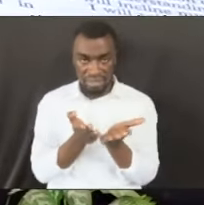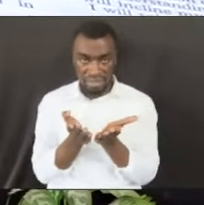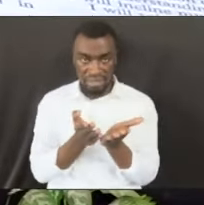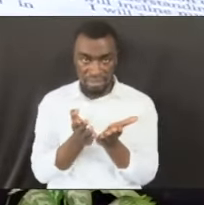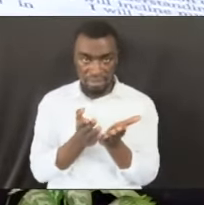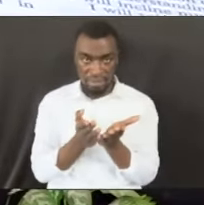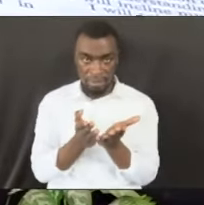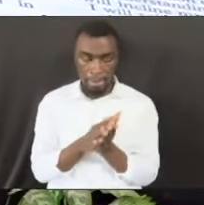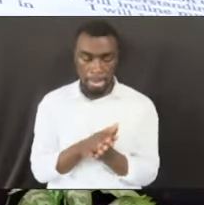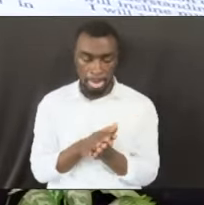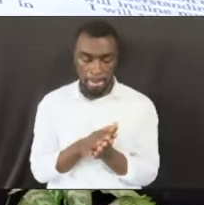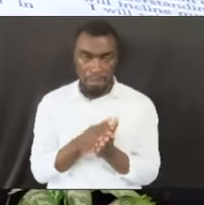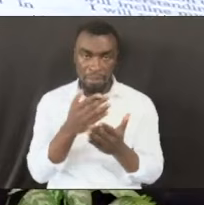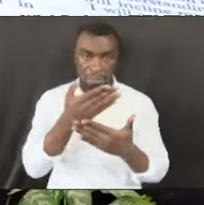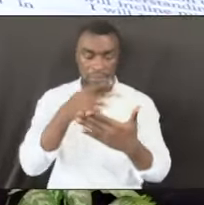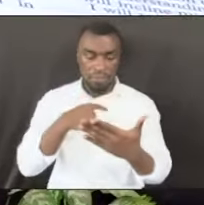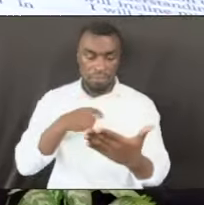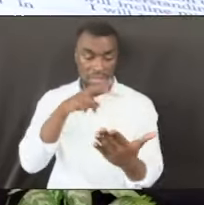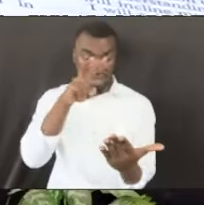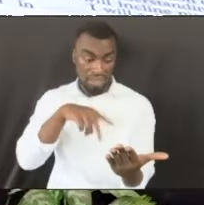5. Just before I read it,